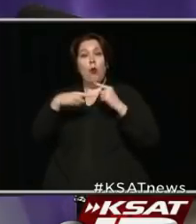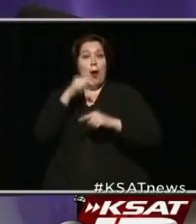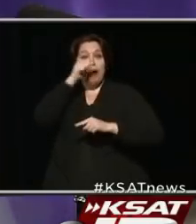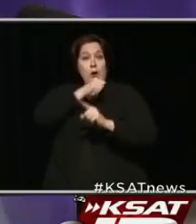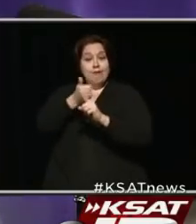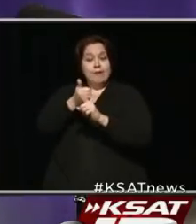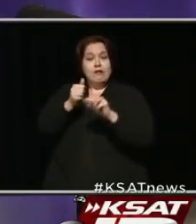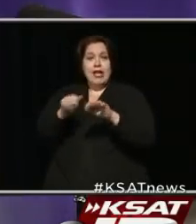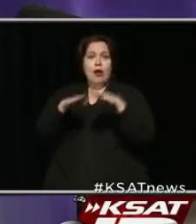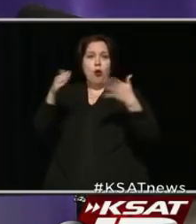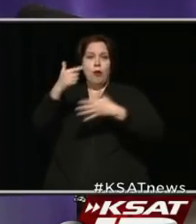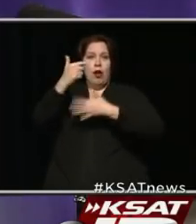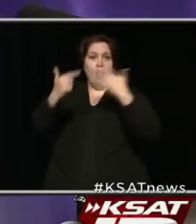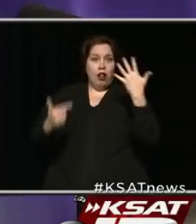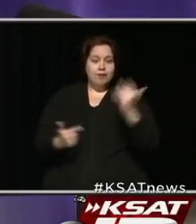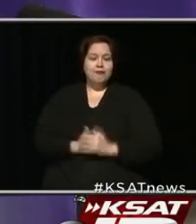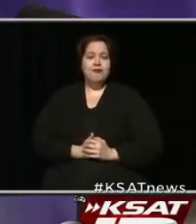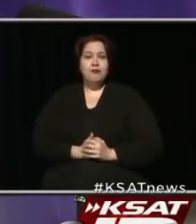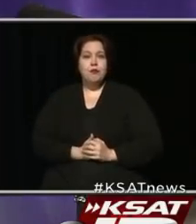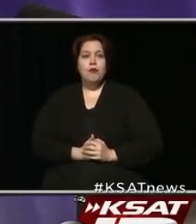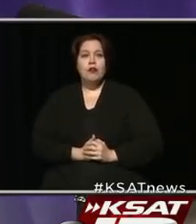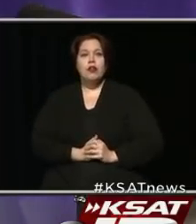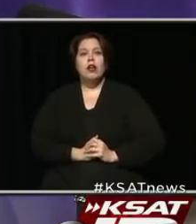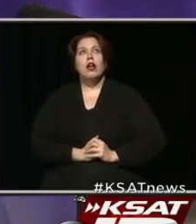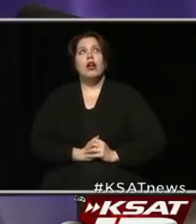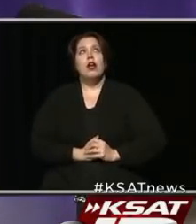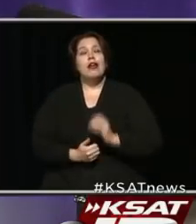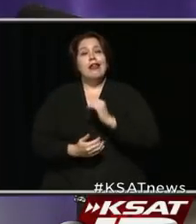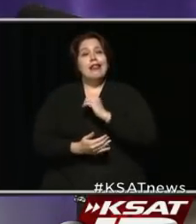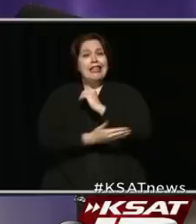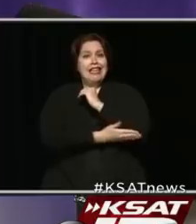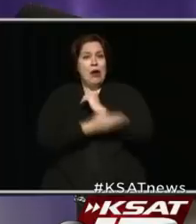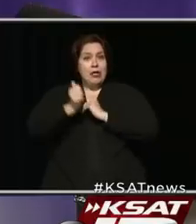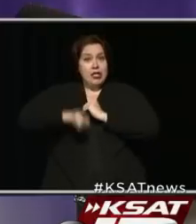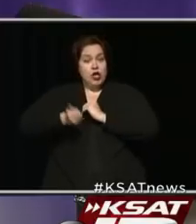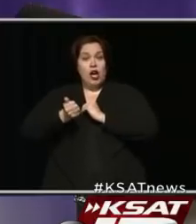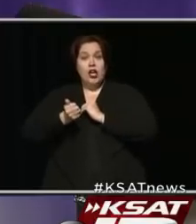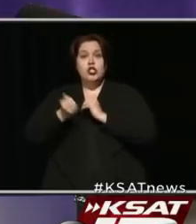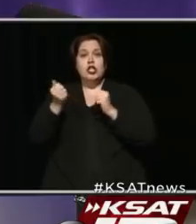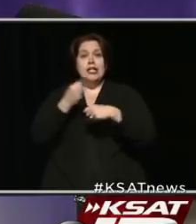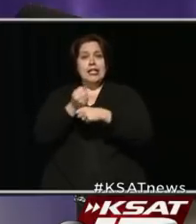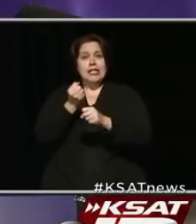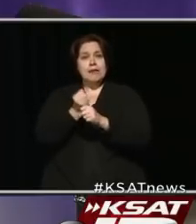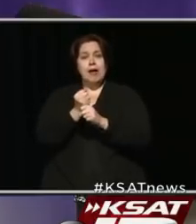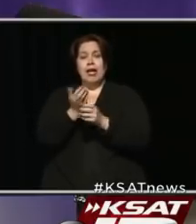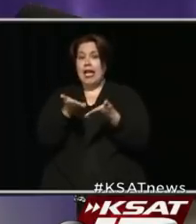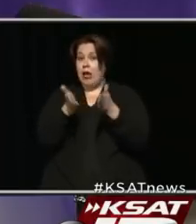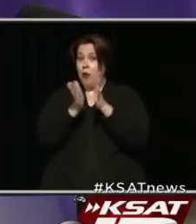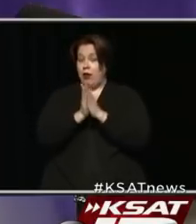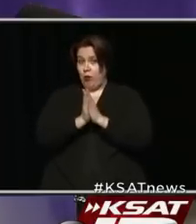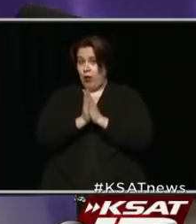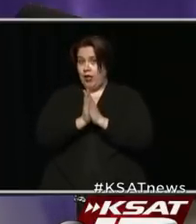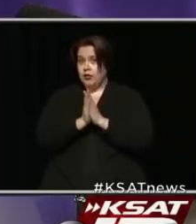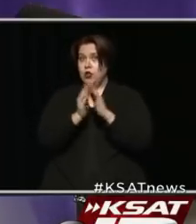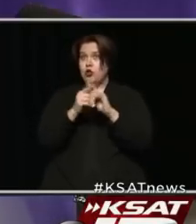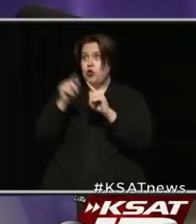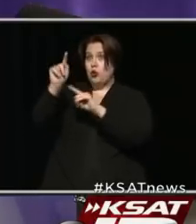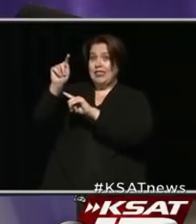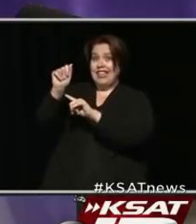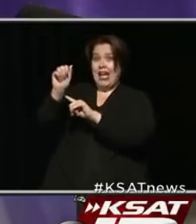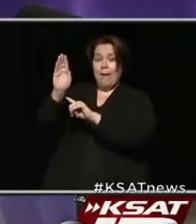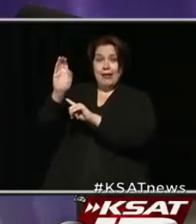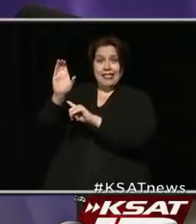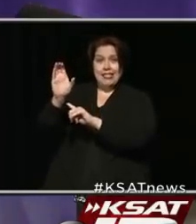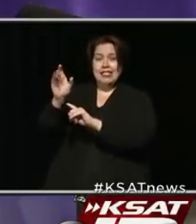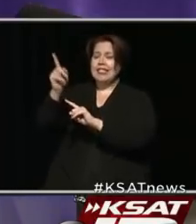may open, et cetera. The county judge has put together a request to TABC, which